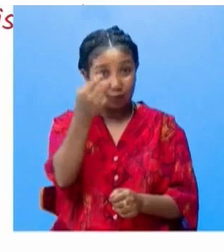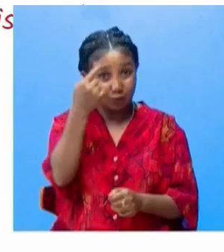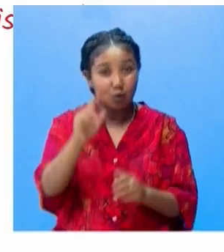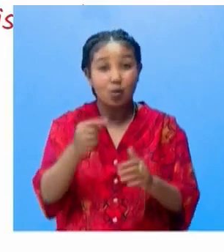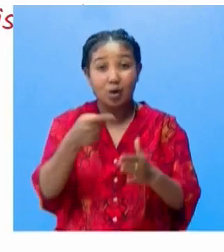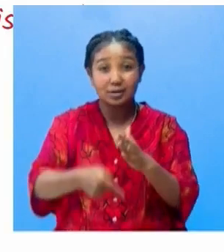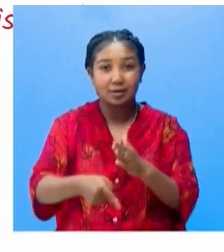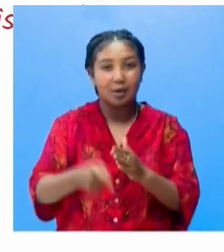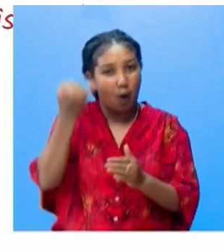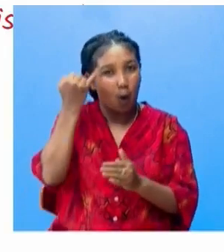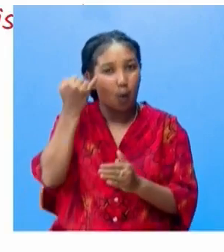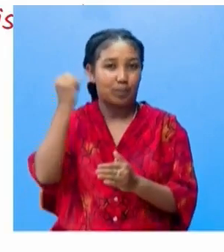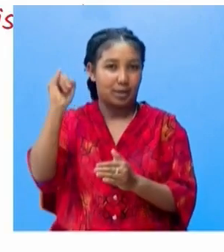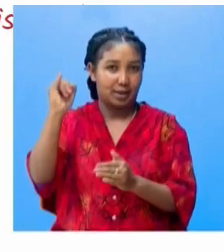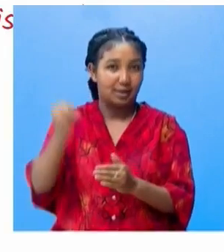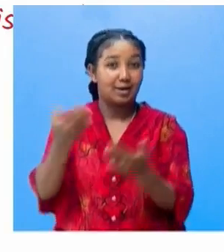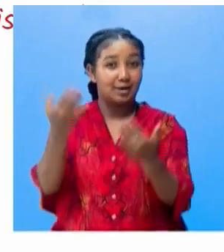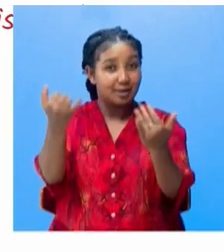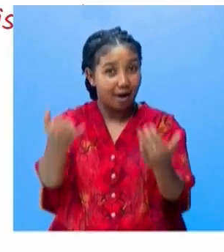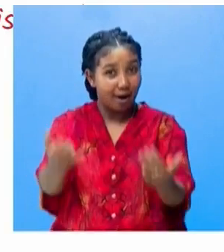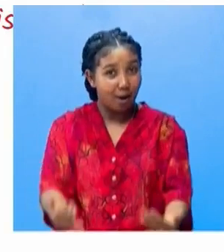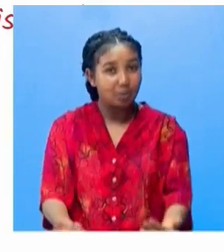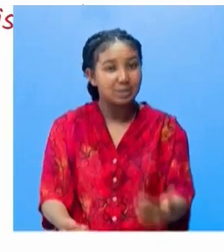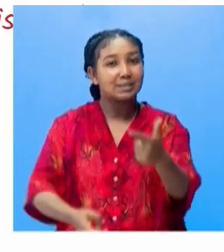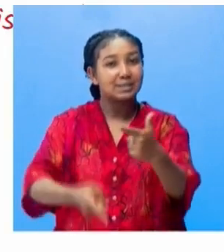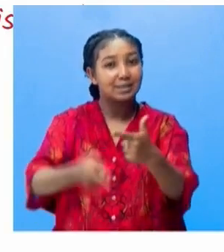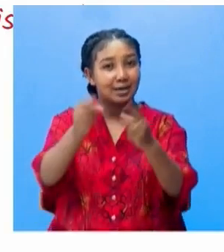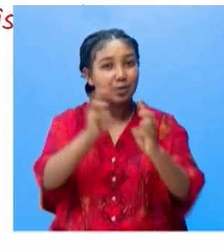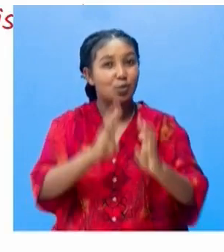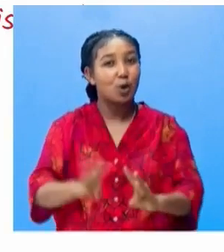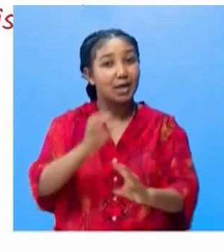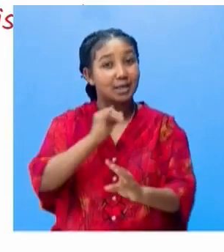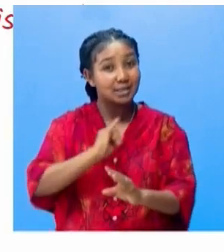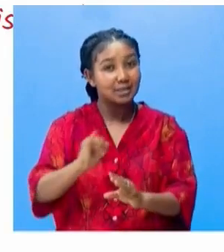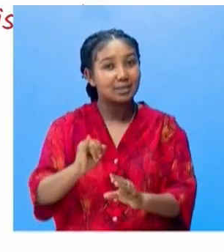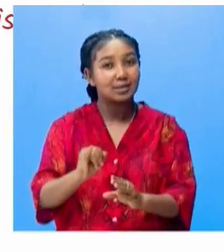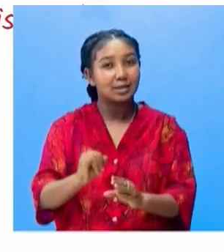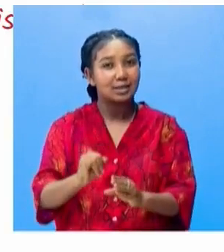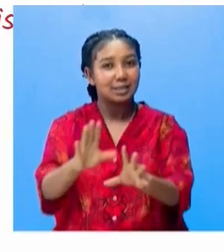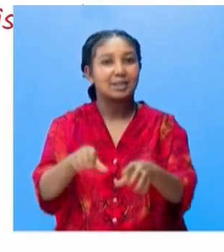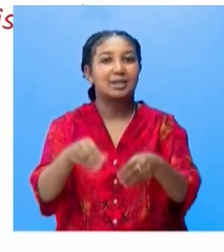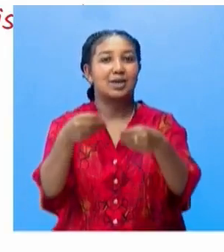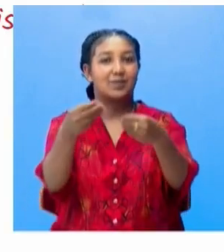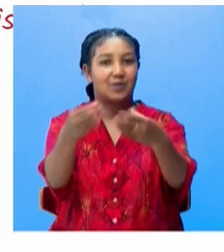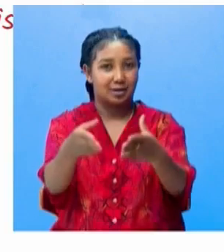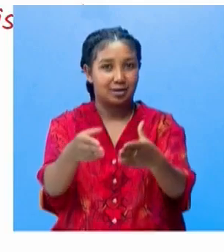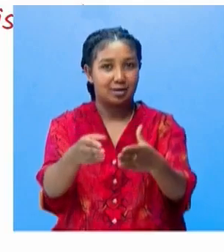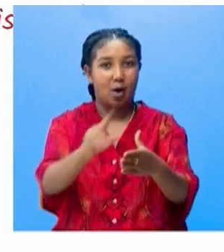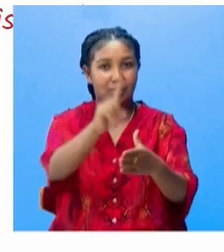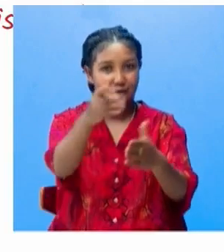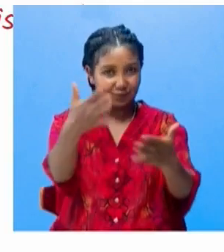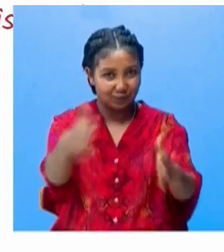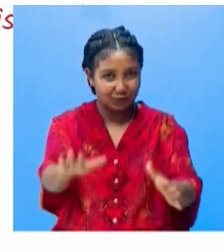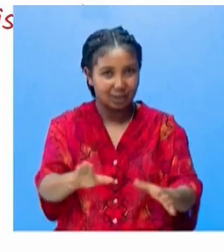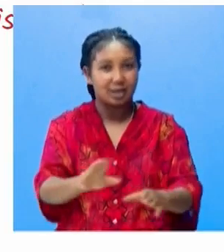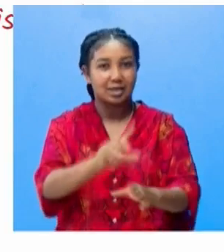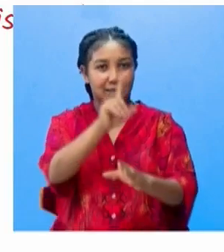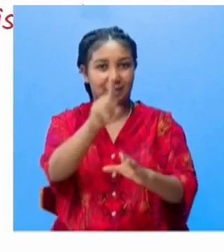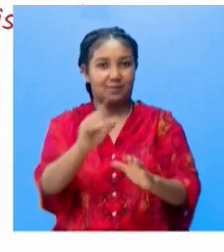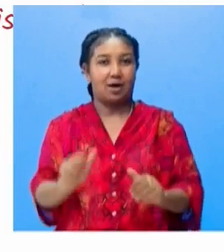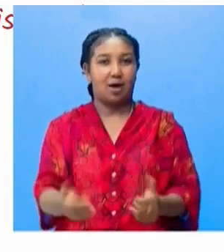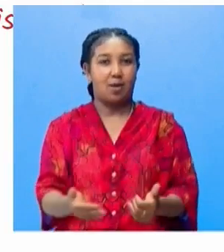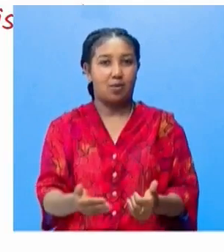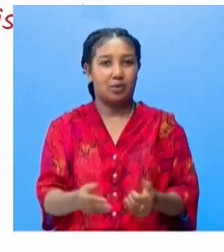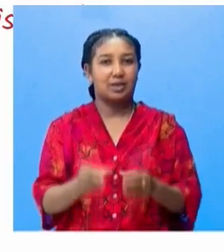what? Opinion. Now, the second way is giving opinion. Let's see how a